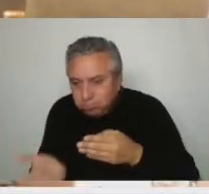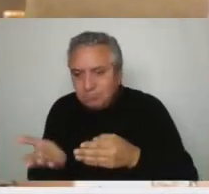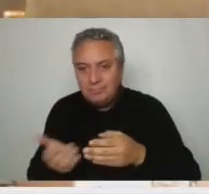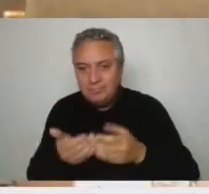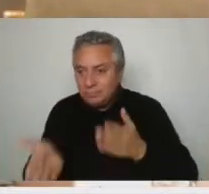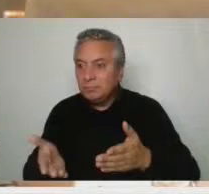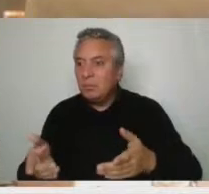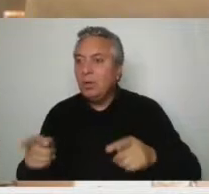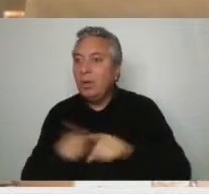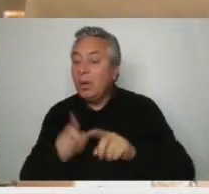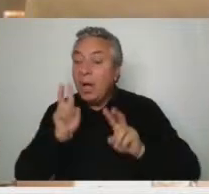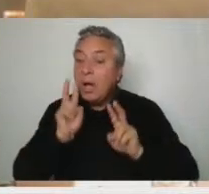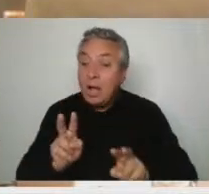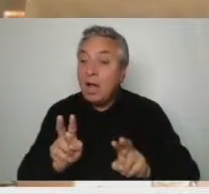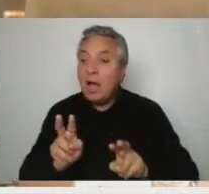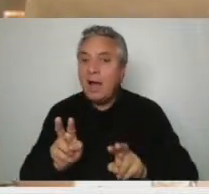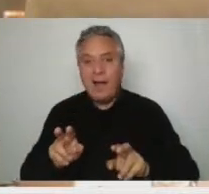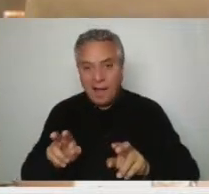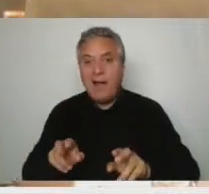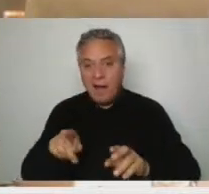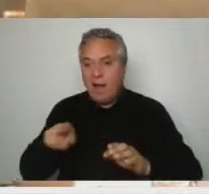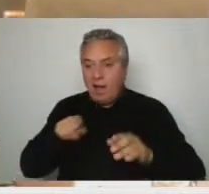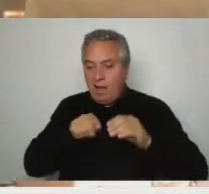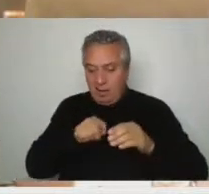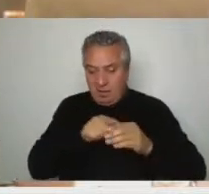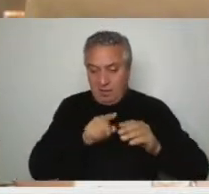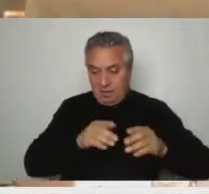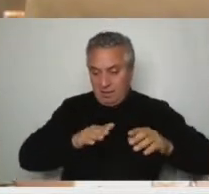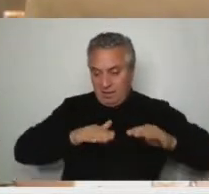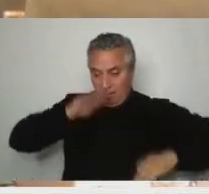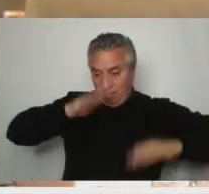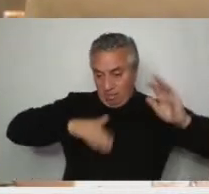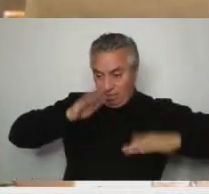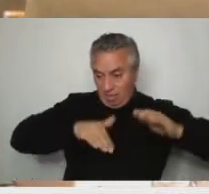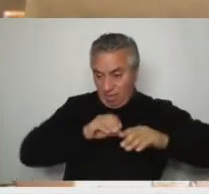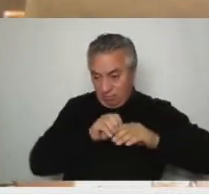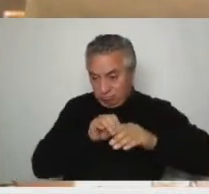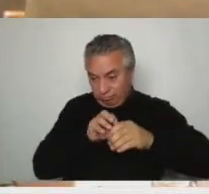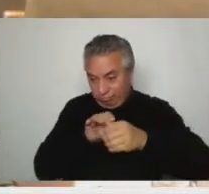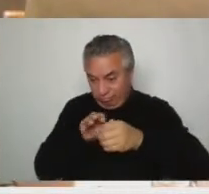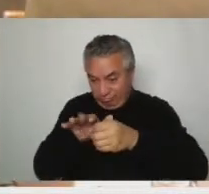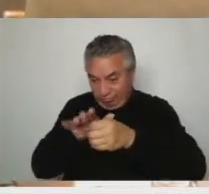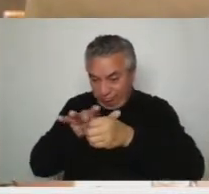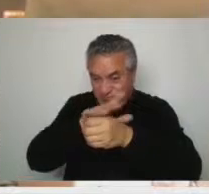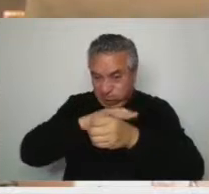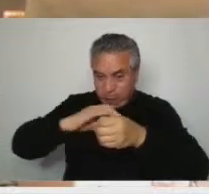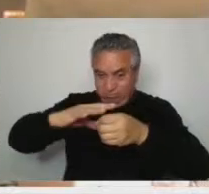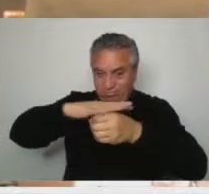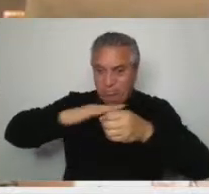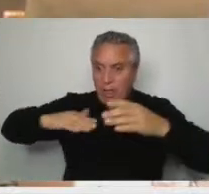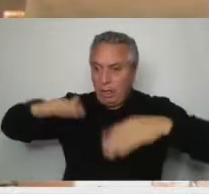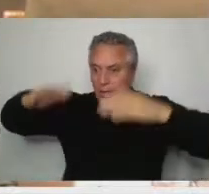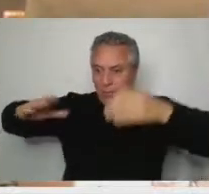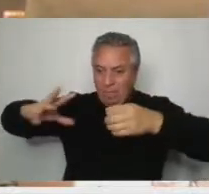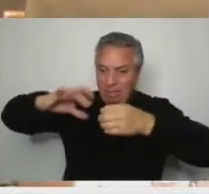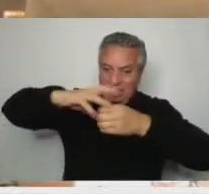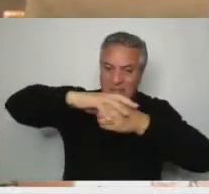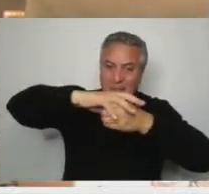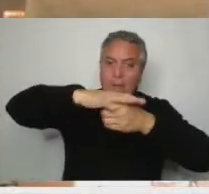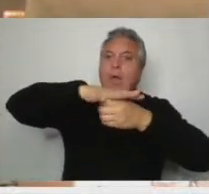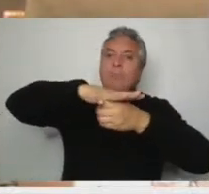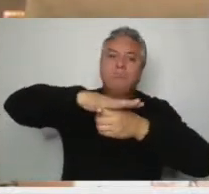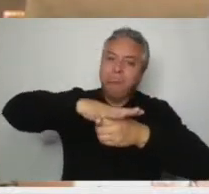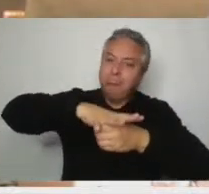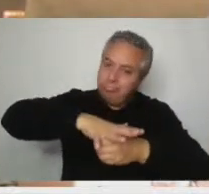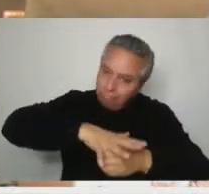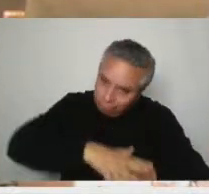profound and it's not dealt with, it becomes like a hole in a ship that can end up by sinking that ship, despite the fact that it